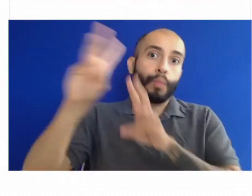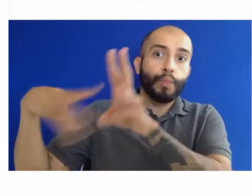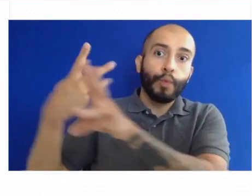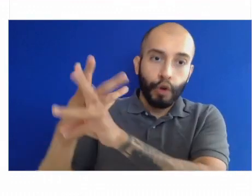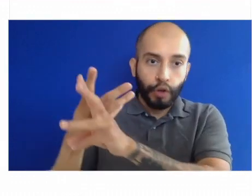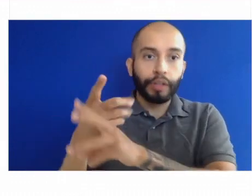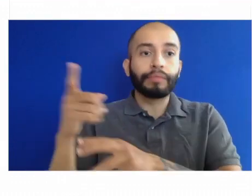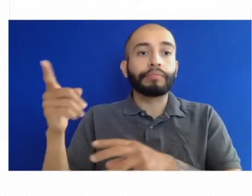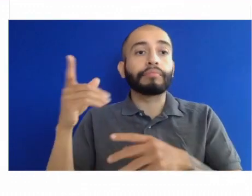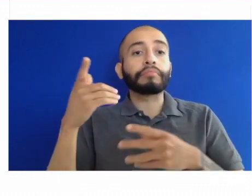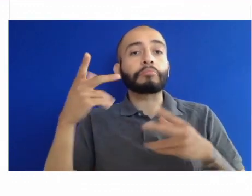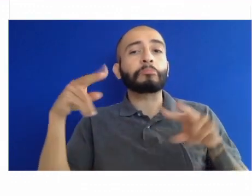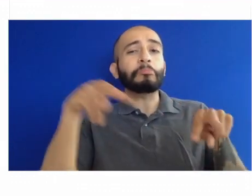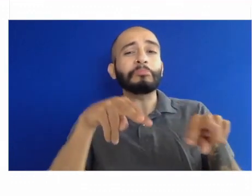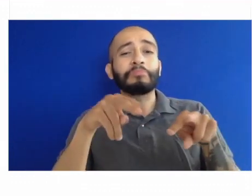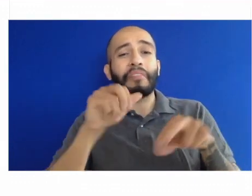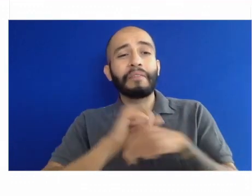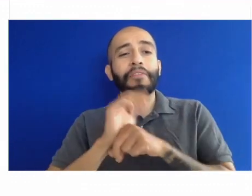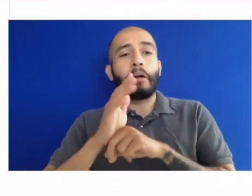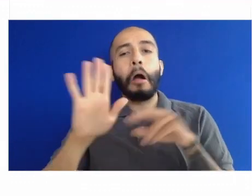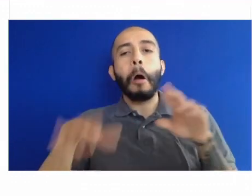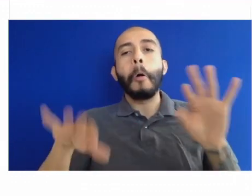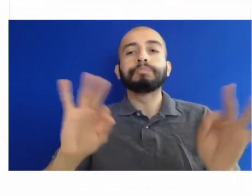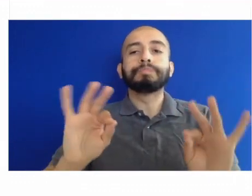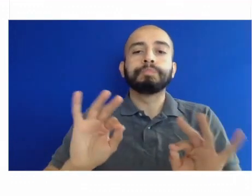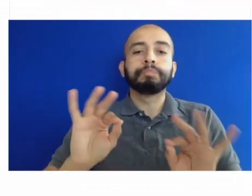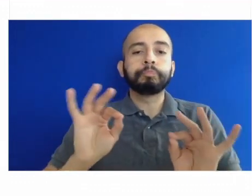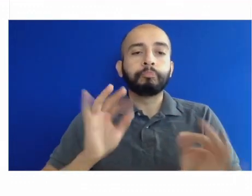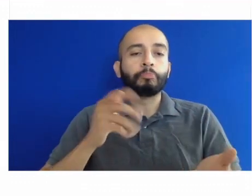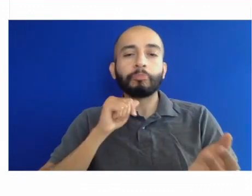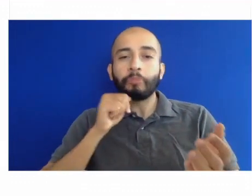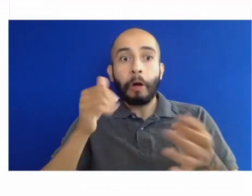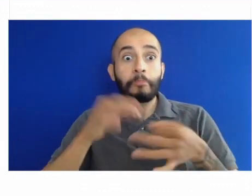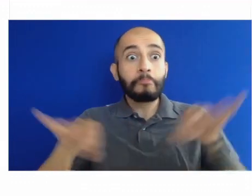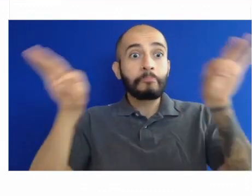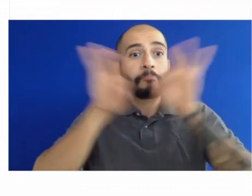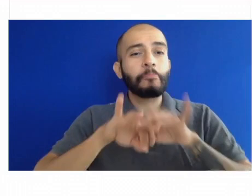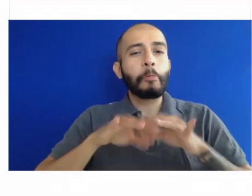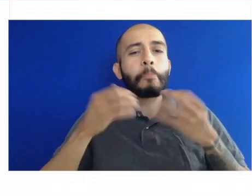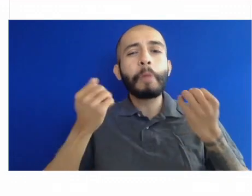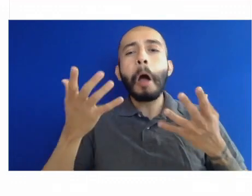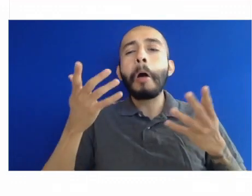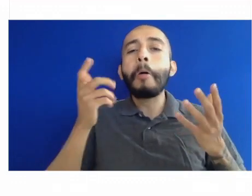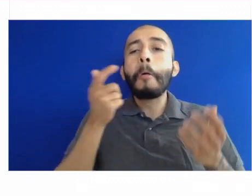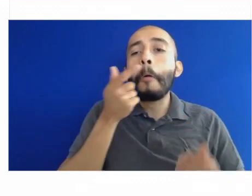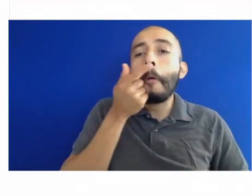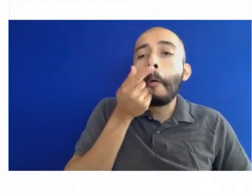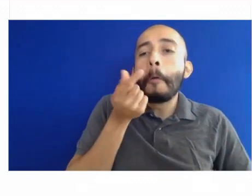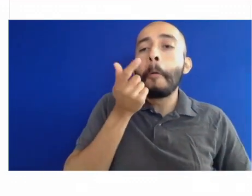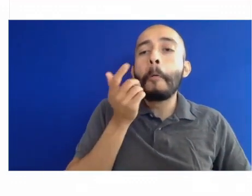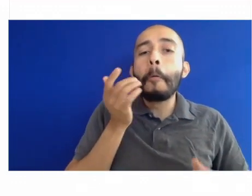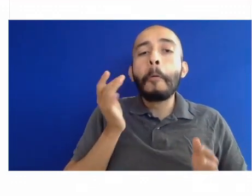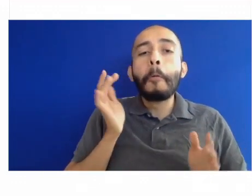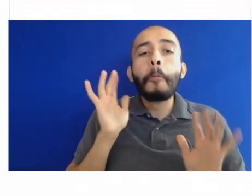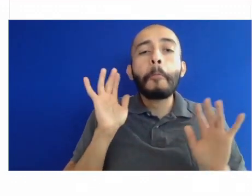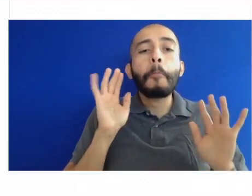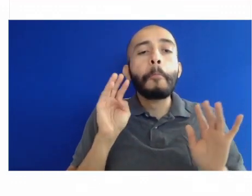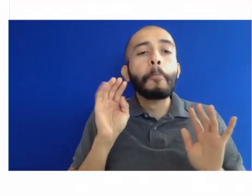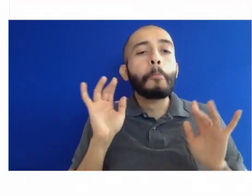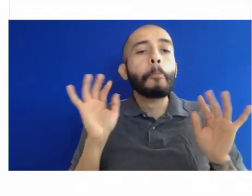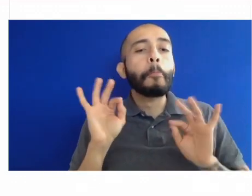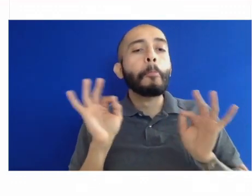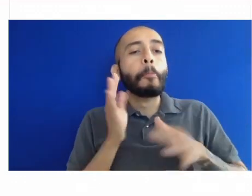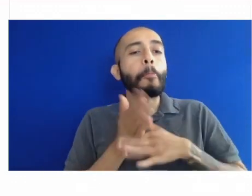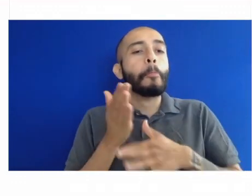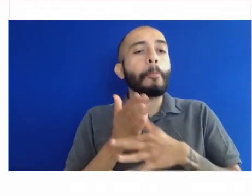they don't understand yet the impact that this has had on hospitalization, serious illness, and deaths. And we don't have a vaccine anymore